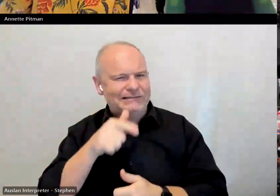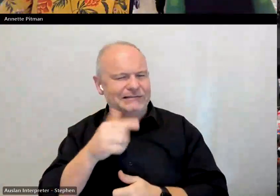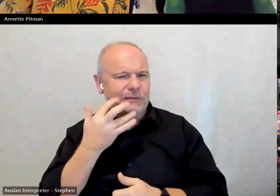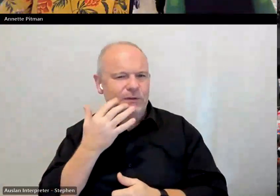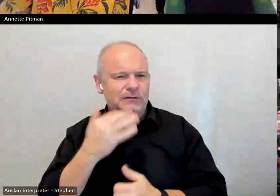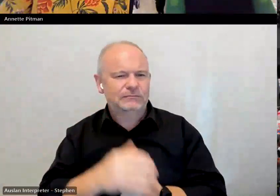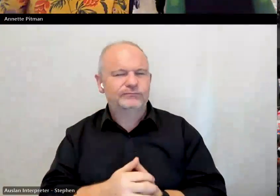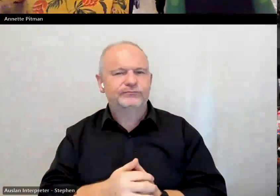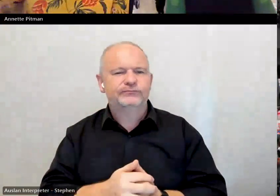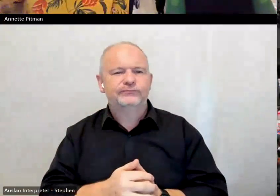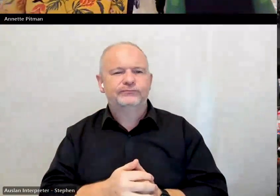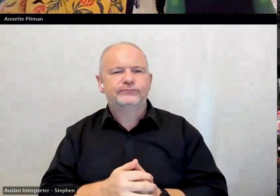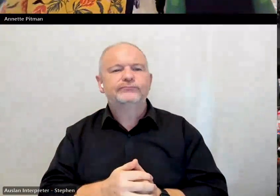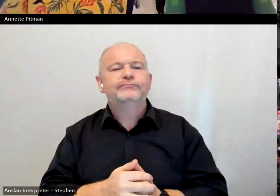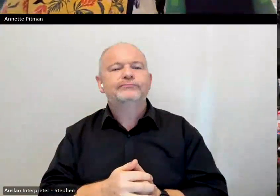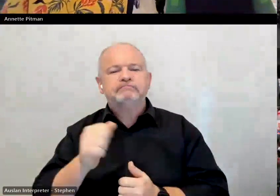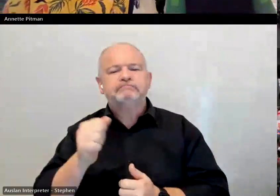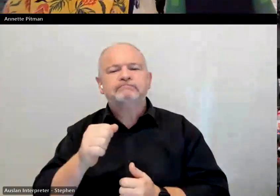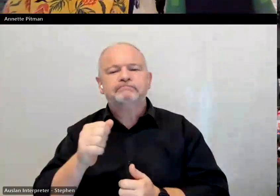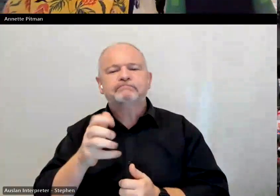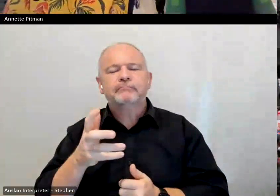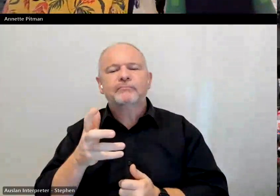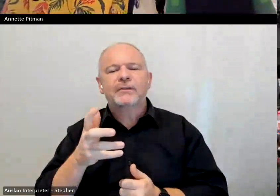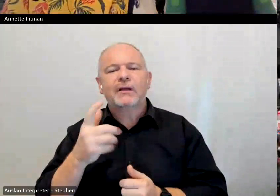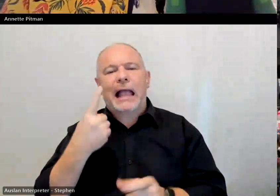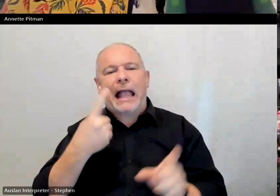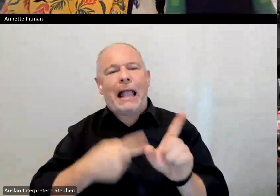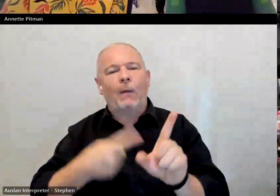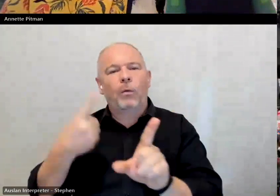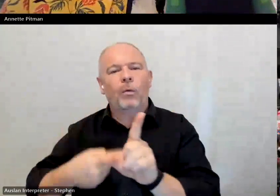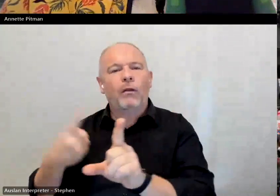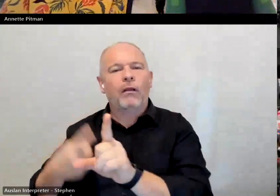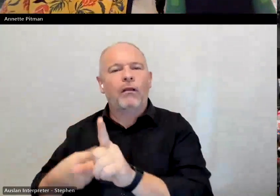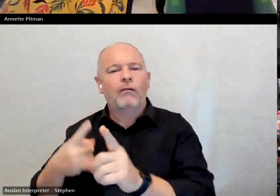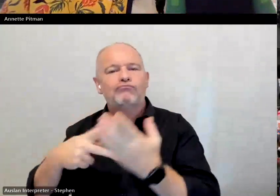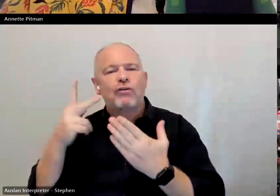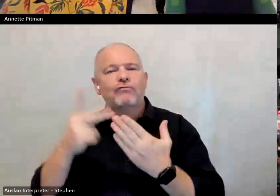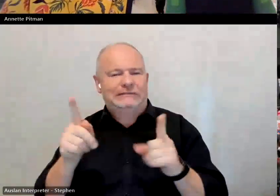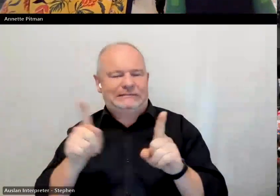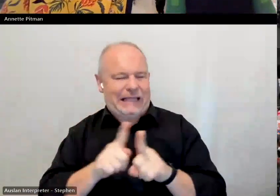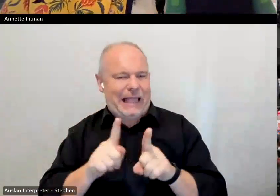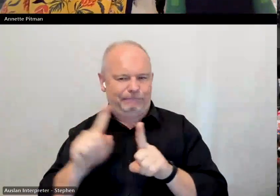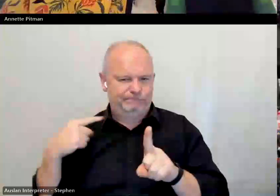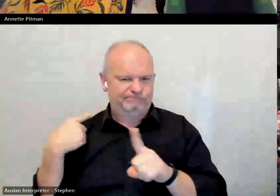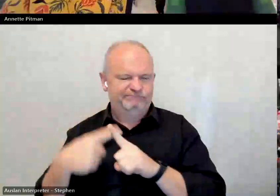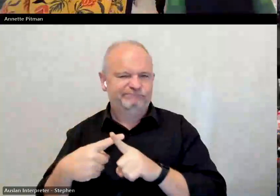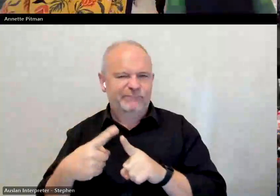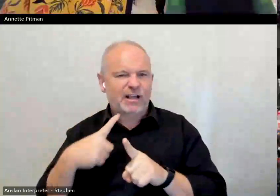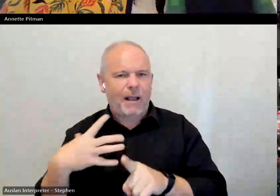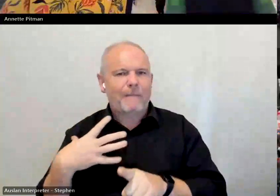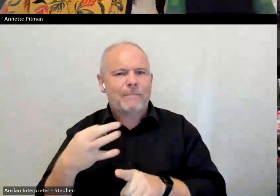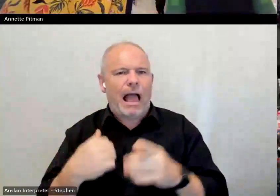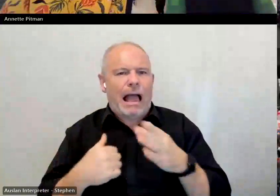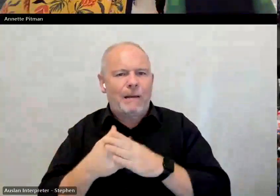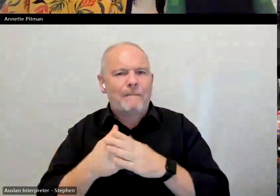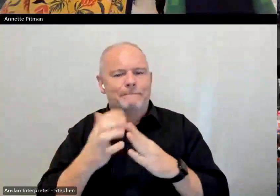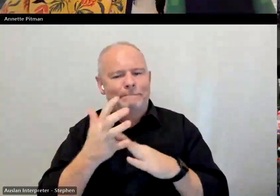annual. Yeah, the annual program will be the same as it has been, so you can apply up to a maximum